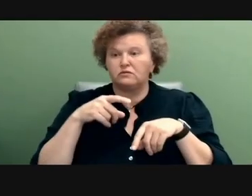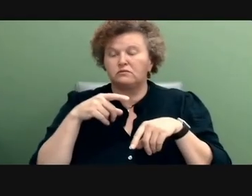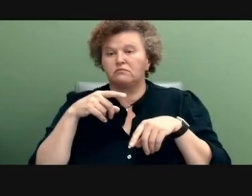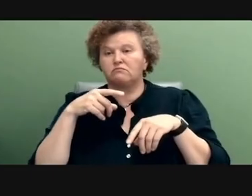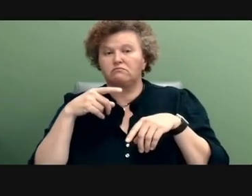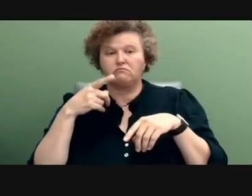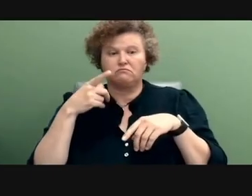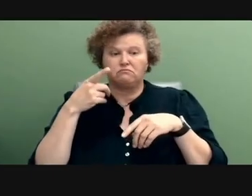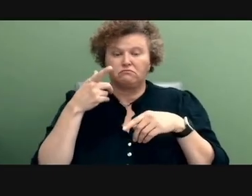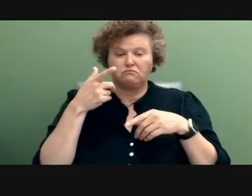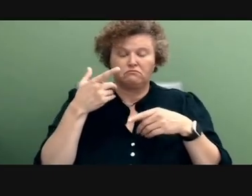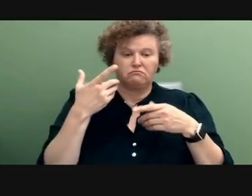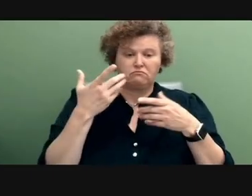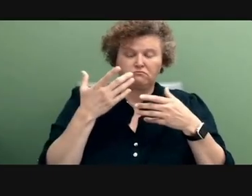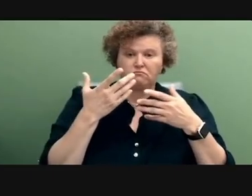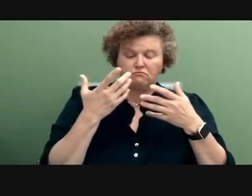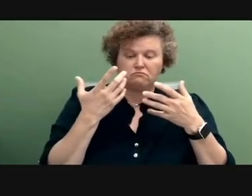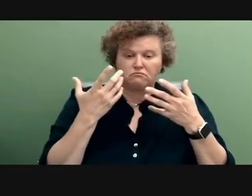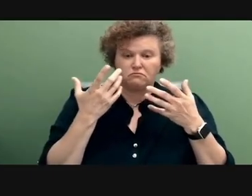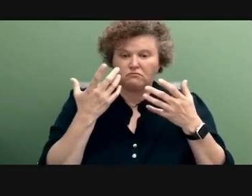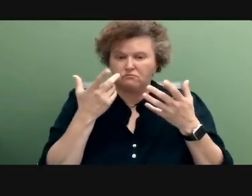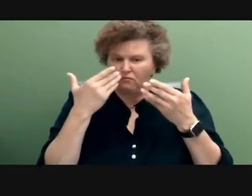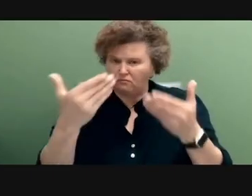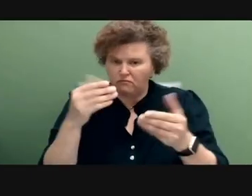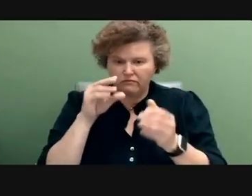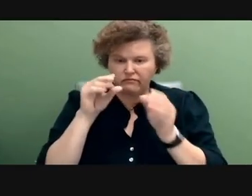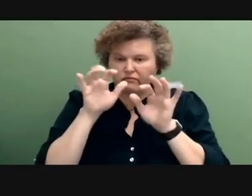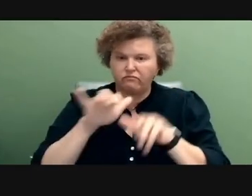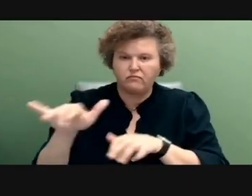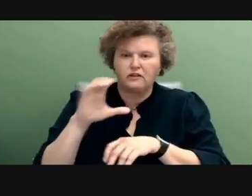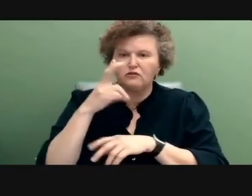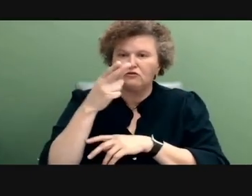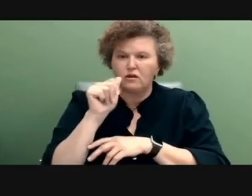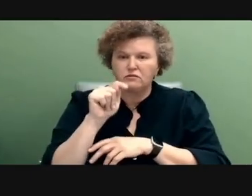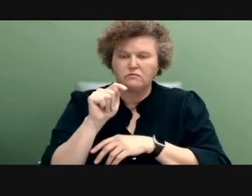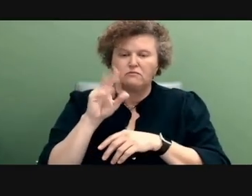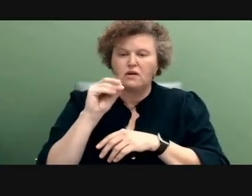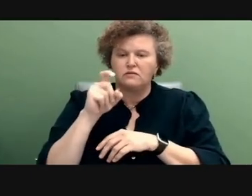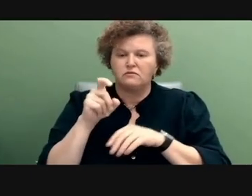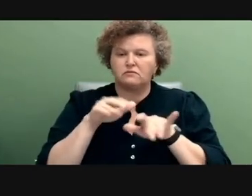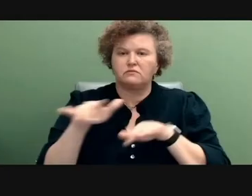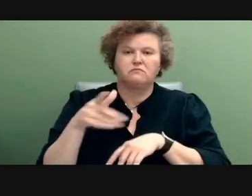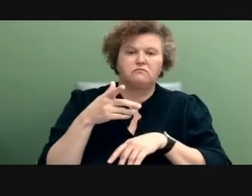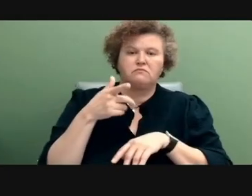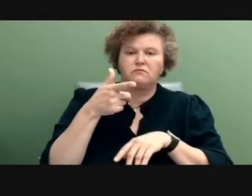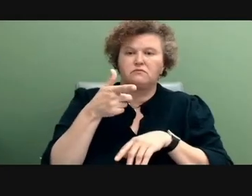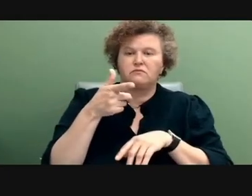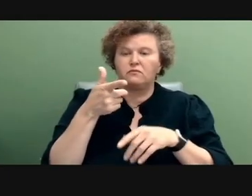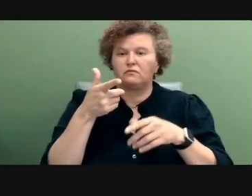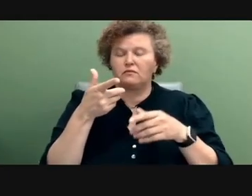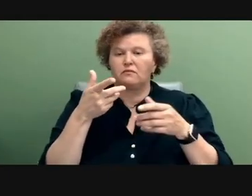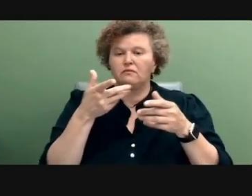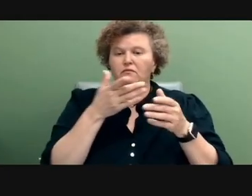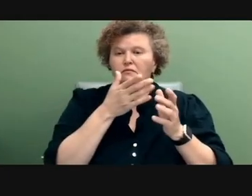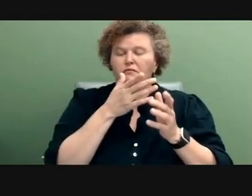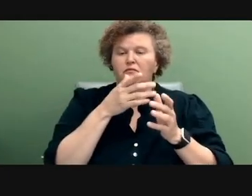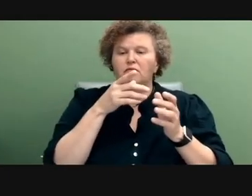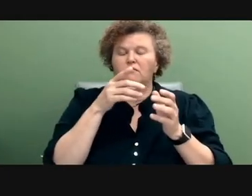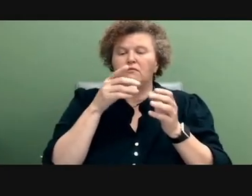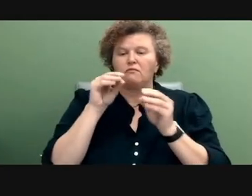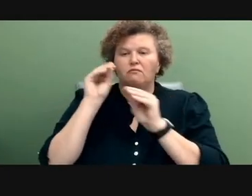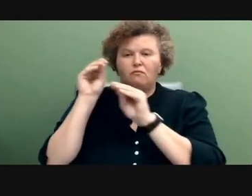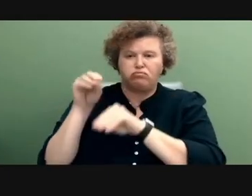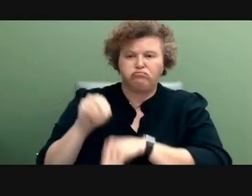If you do have a question throughout the presentation, please do type that question in a chat